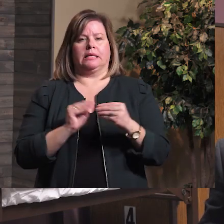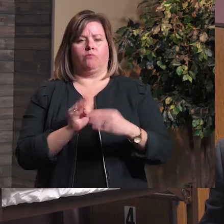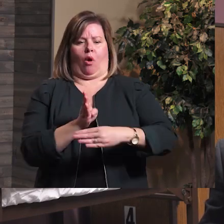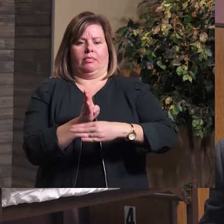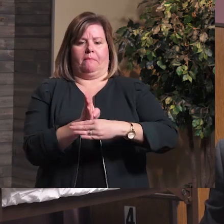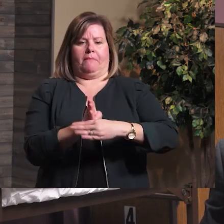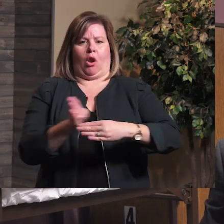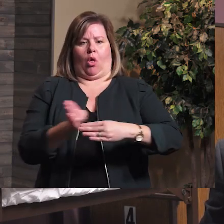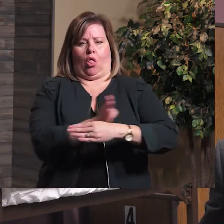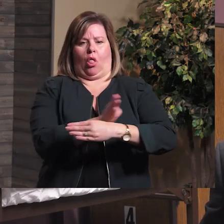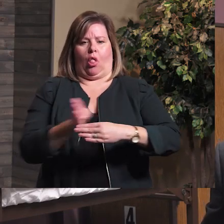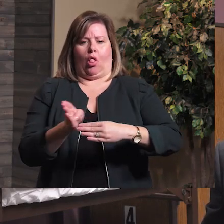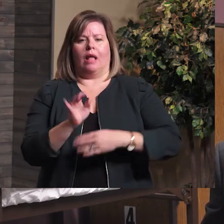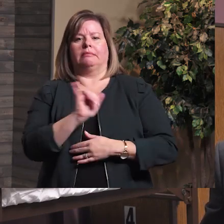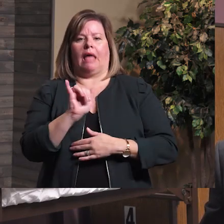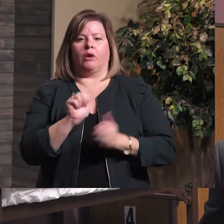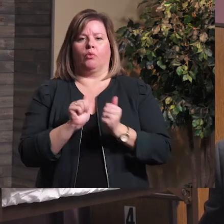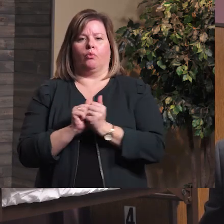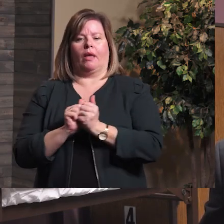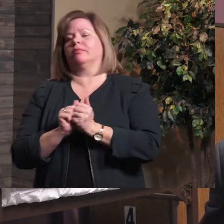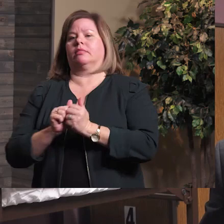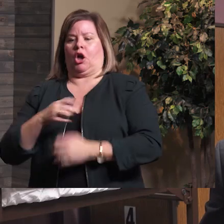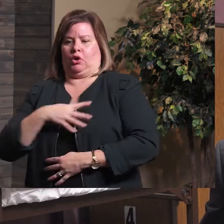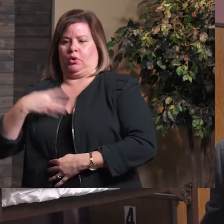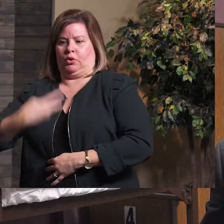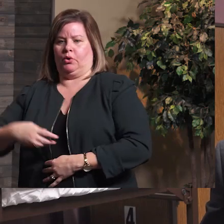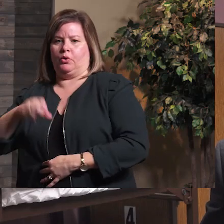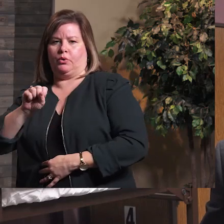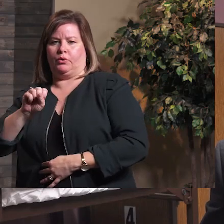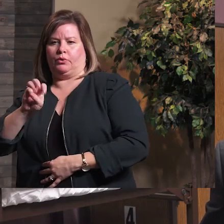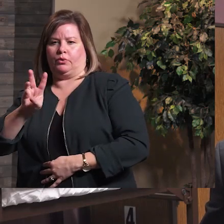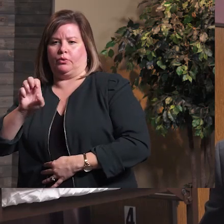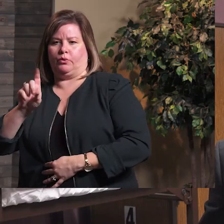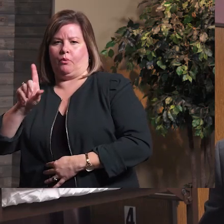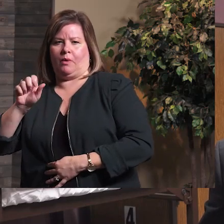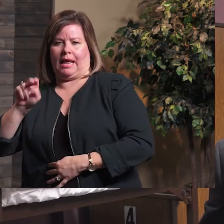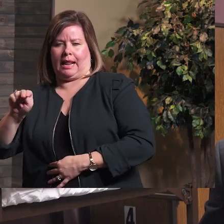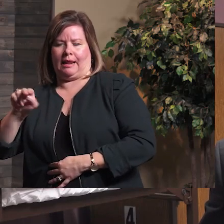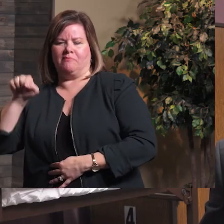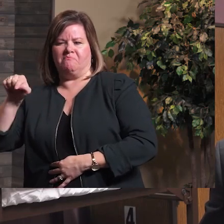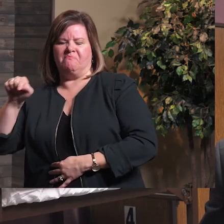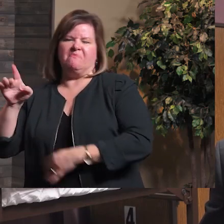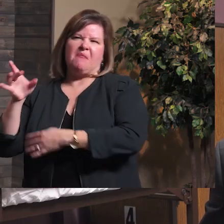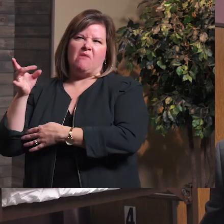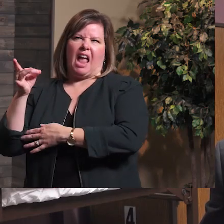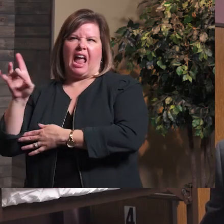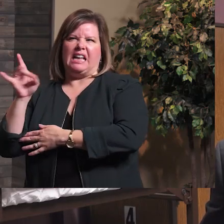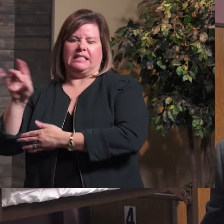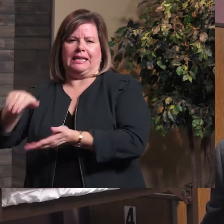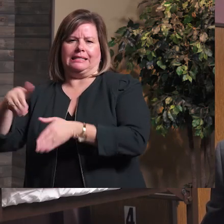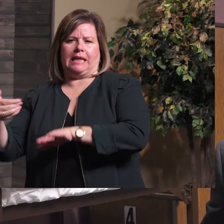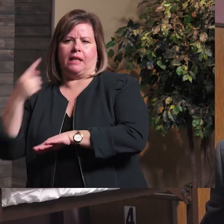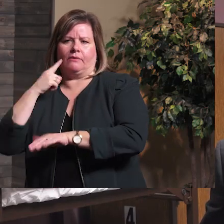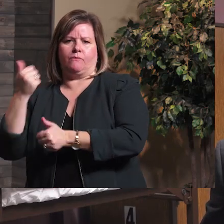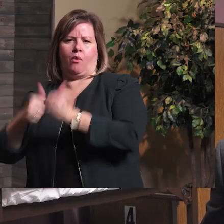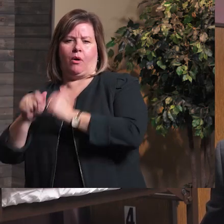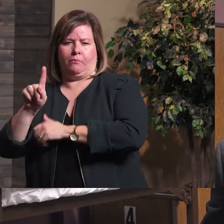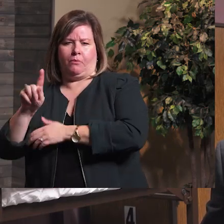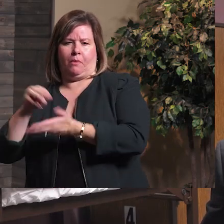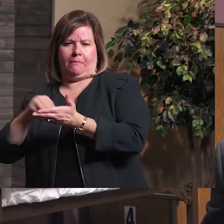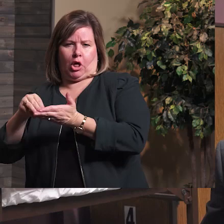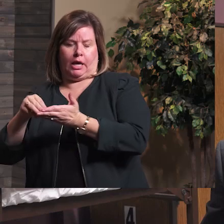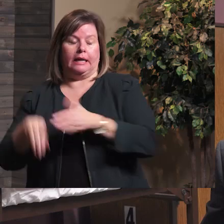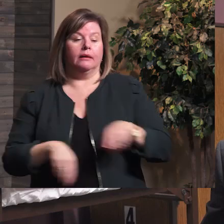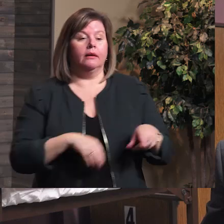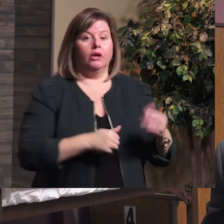with countries like Sweden and Germany. In Sweden, their current death rate is about 18 deaths per million, and in